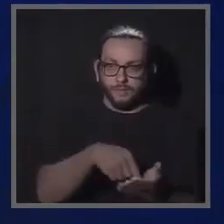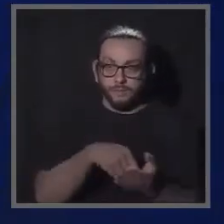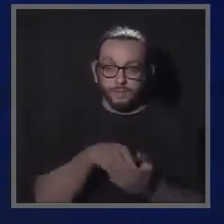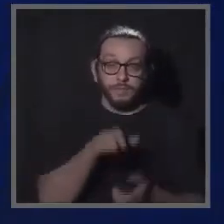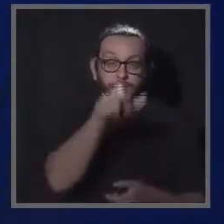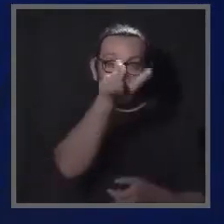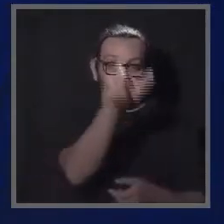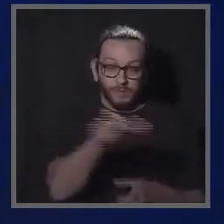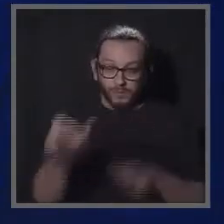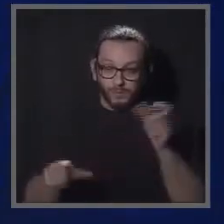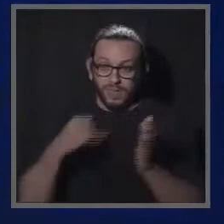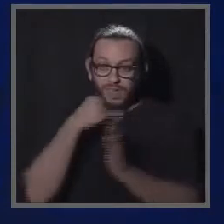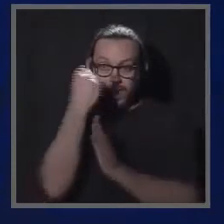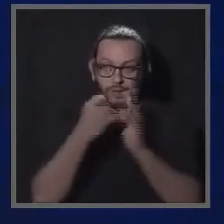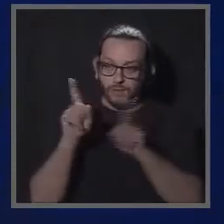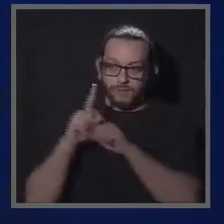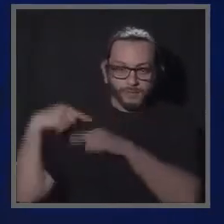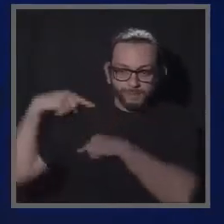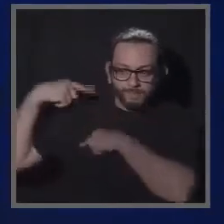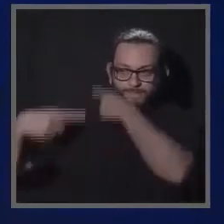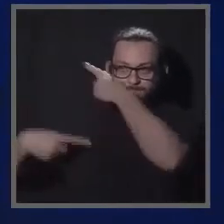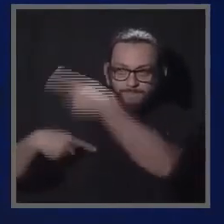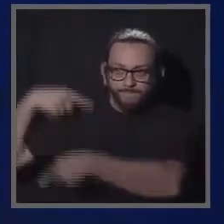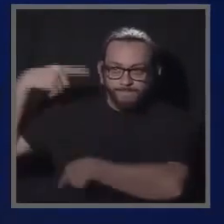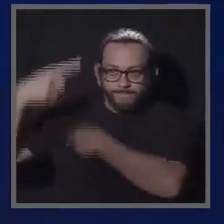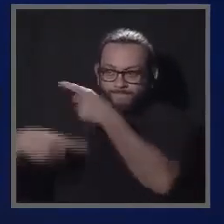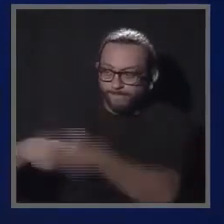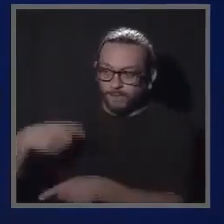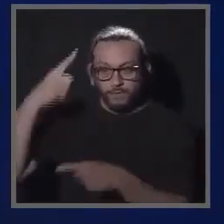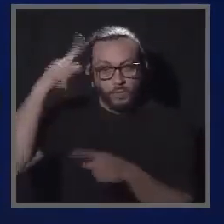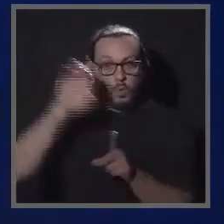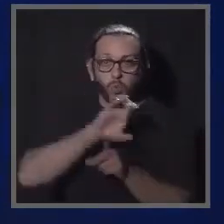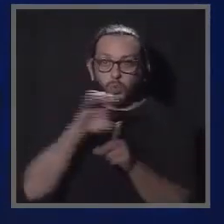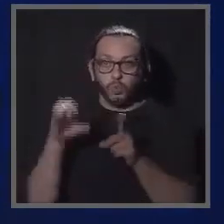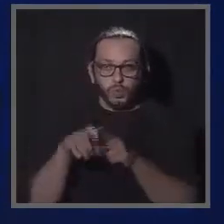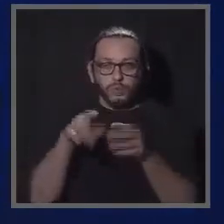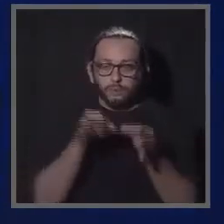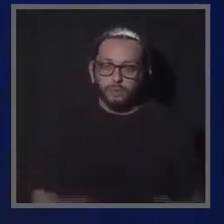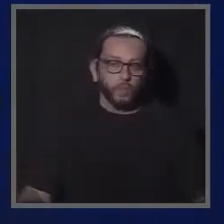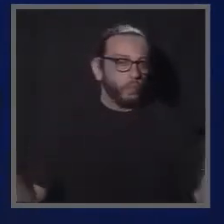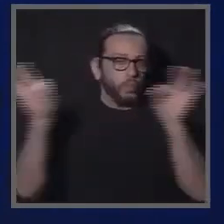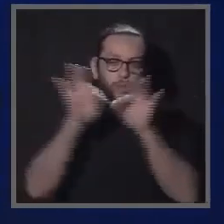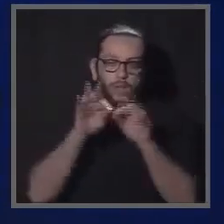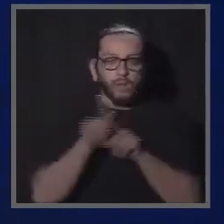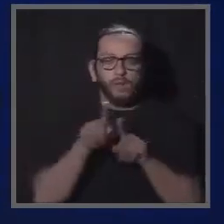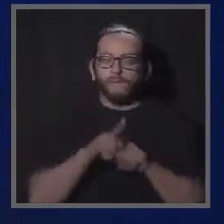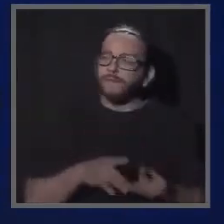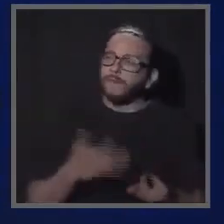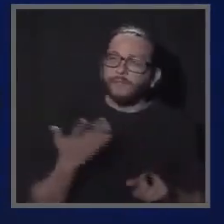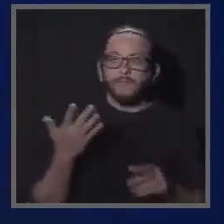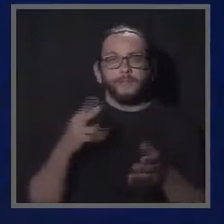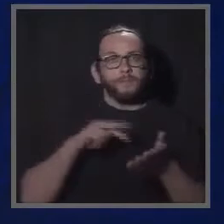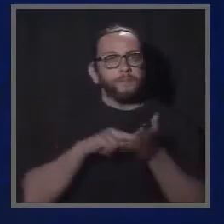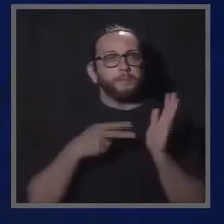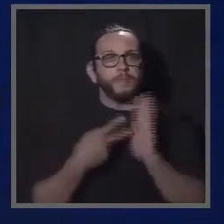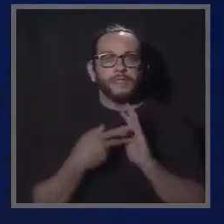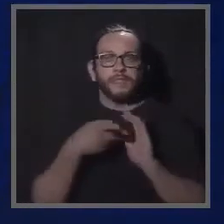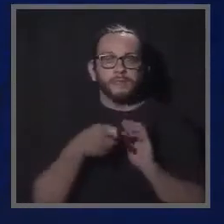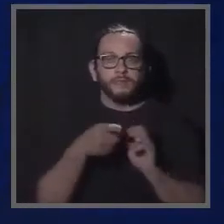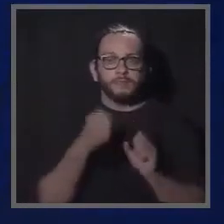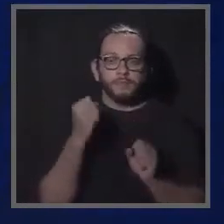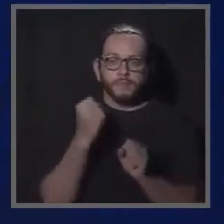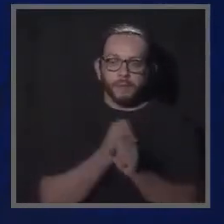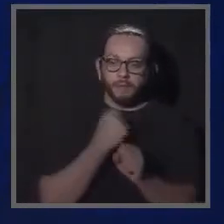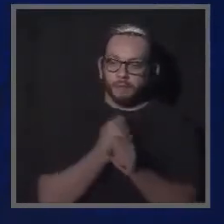heritage, culture are essential and endemic. This means that we work across the country, as well